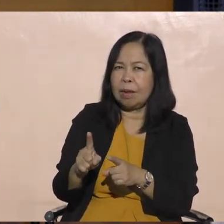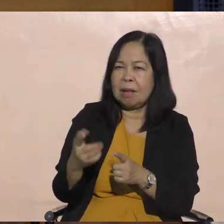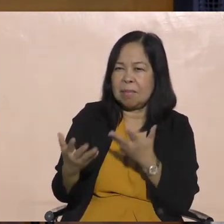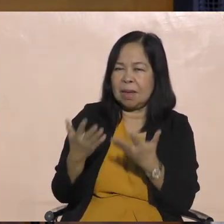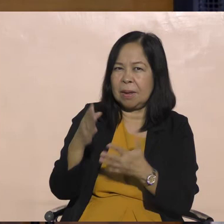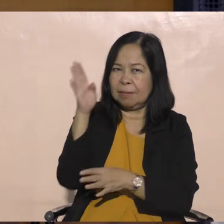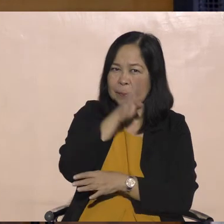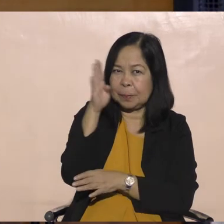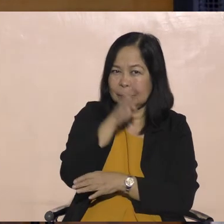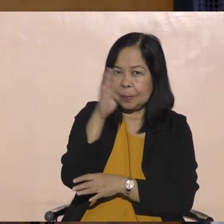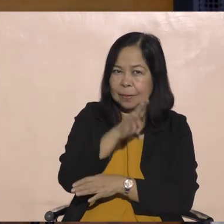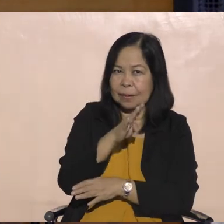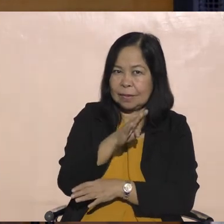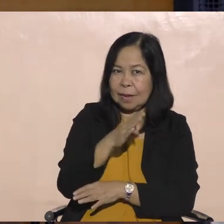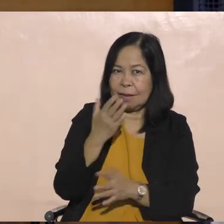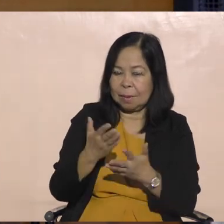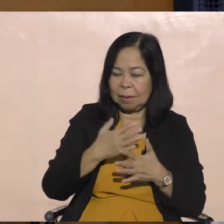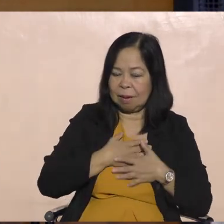Nadugta, nagkahinay, nagkadugta ang iyang lawas.